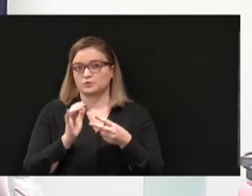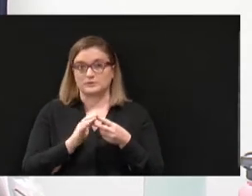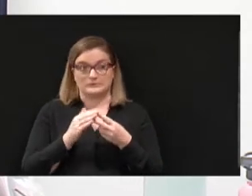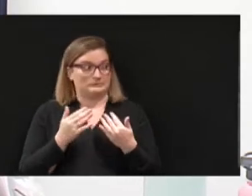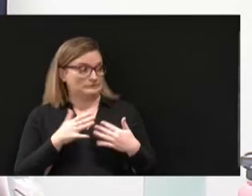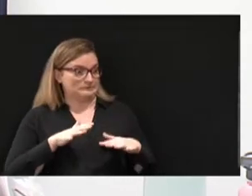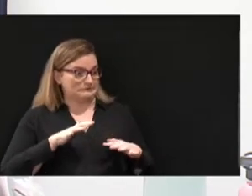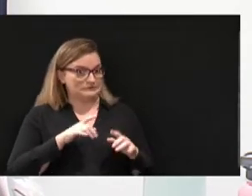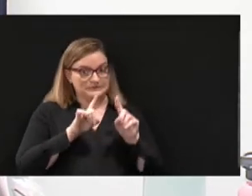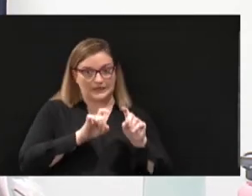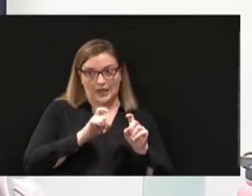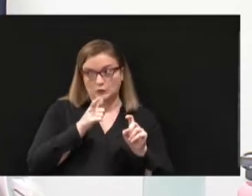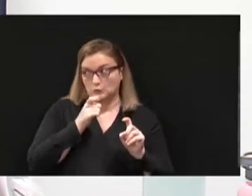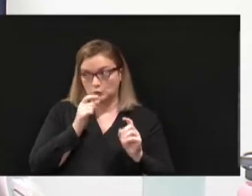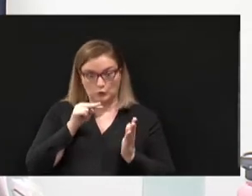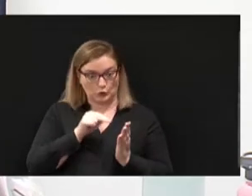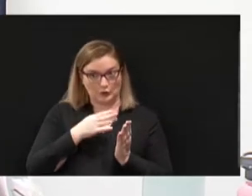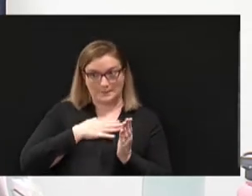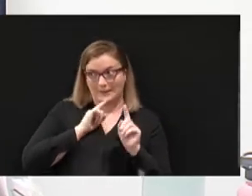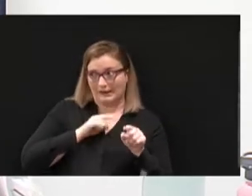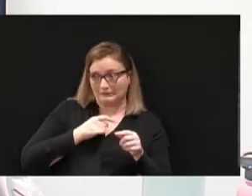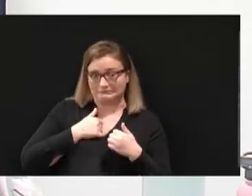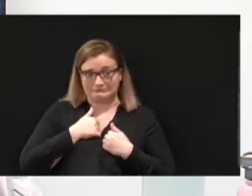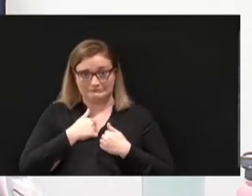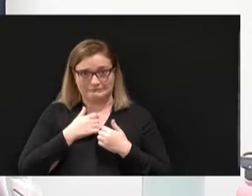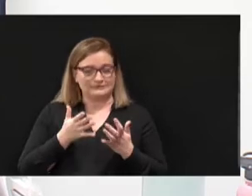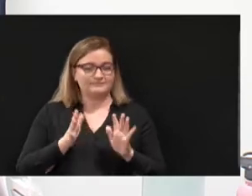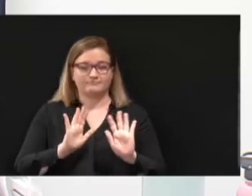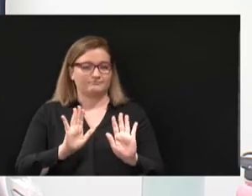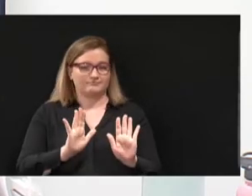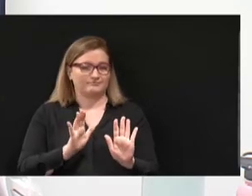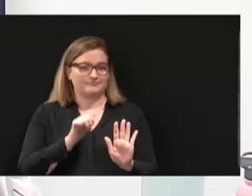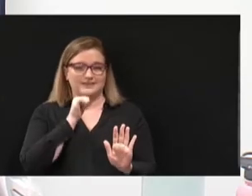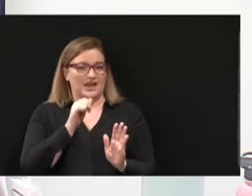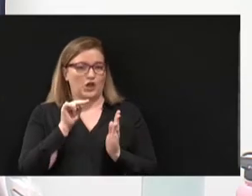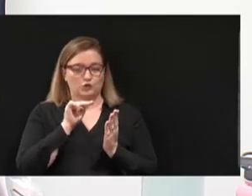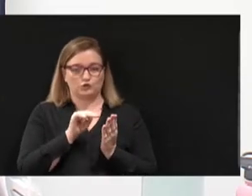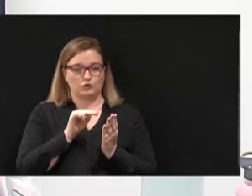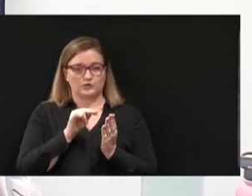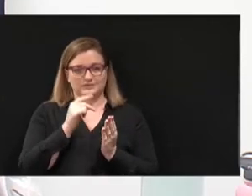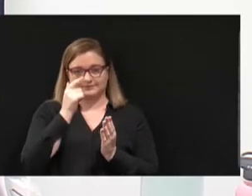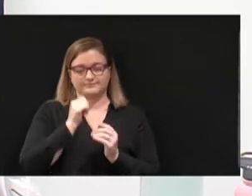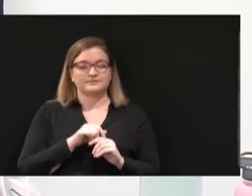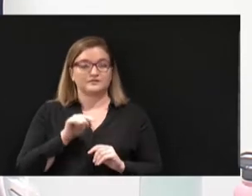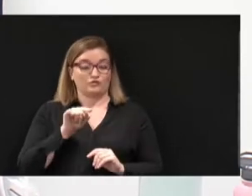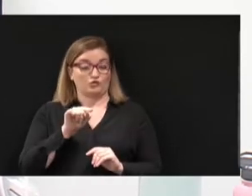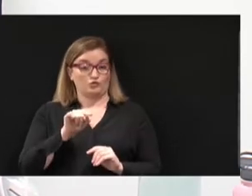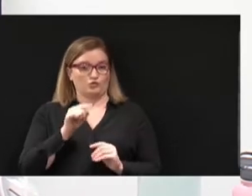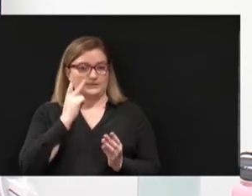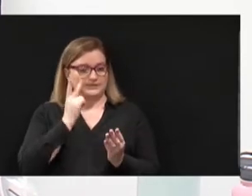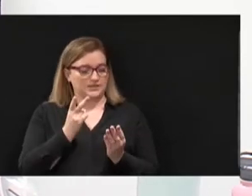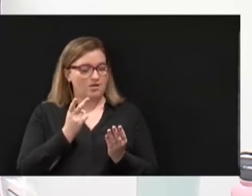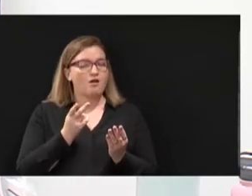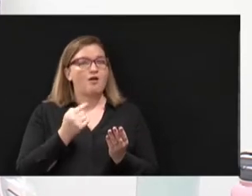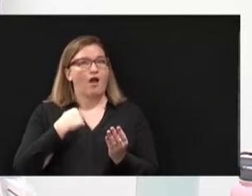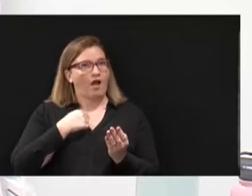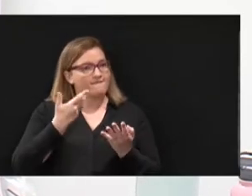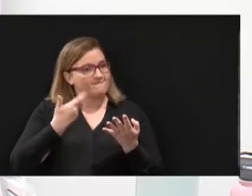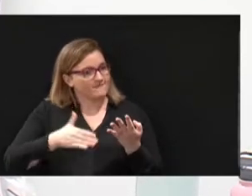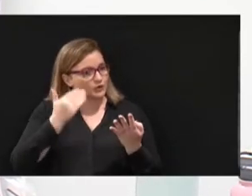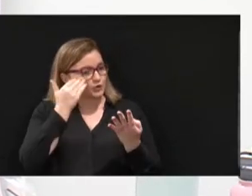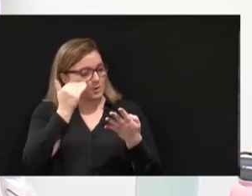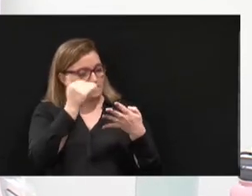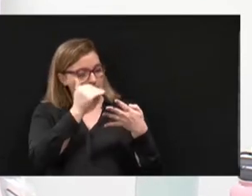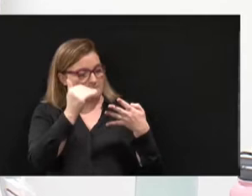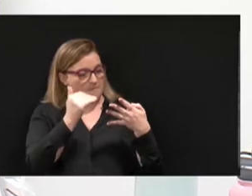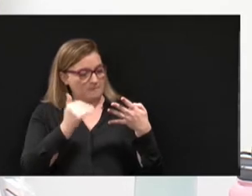no, who's going to look at this? Is this a test? We're not going to look at it. It's just for you to see where your knowledge is beginning and then where it will